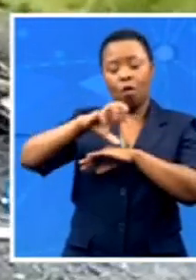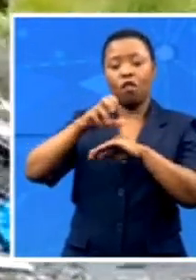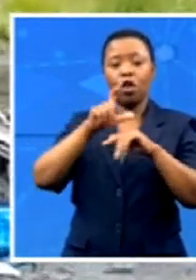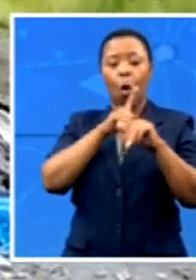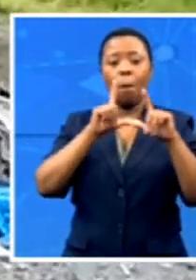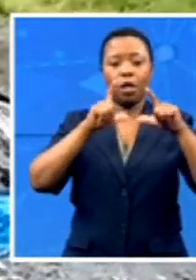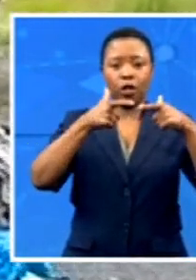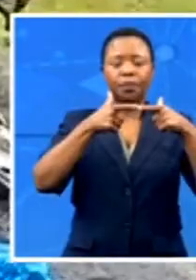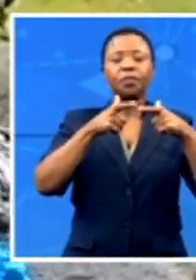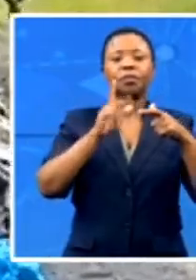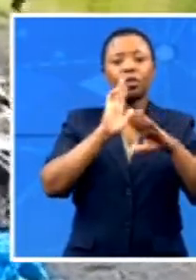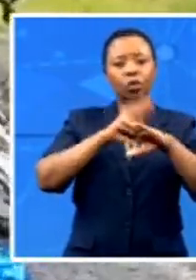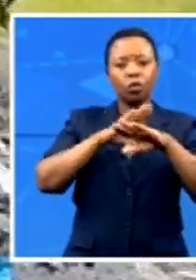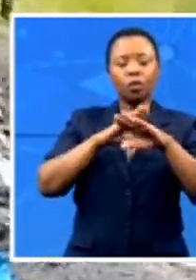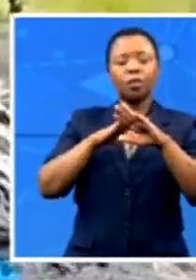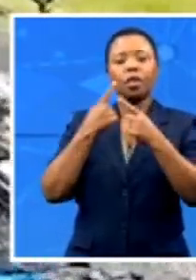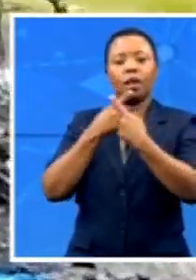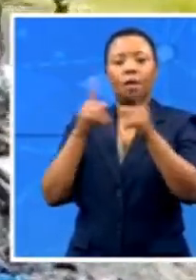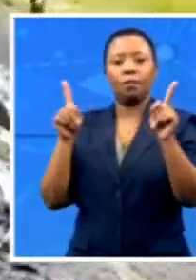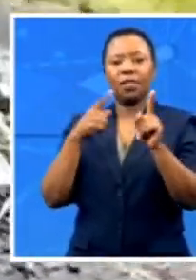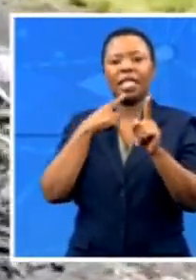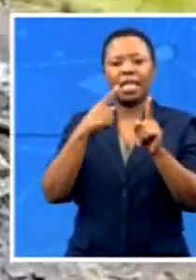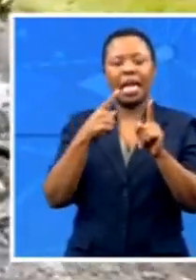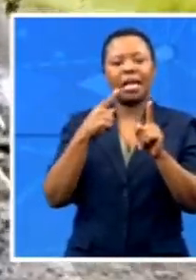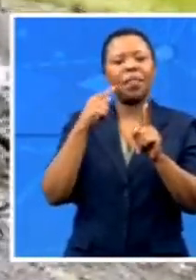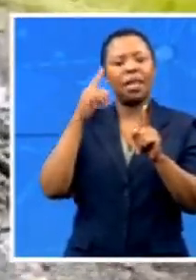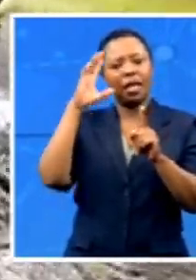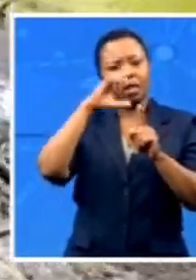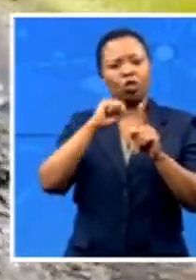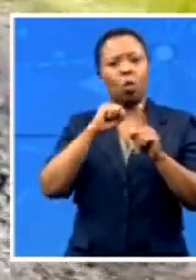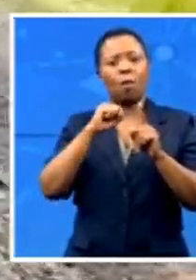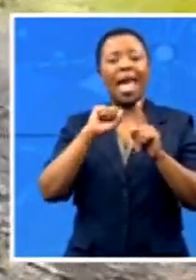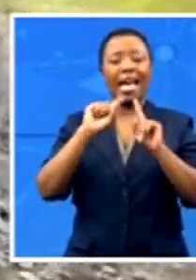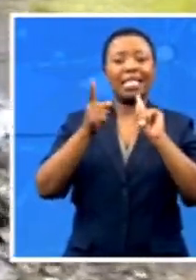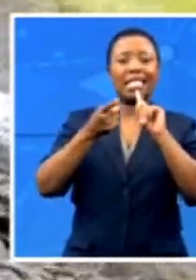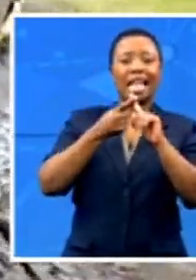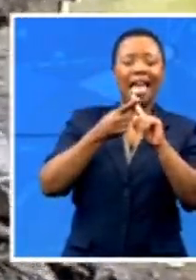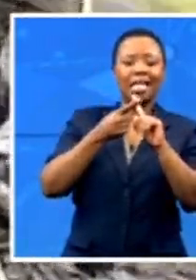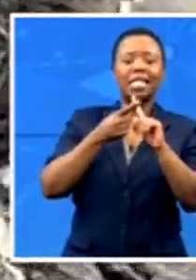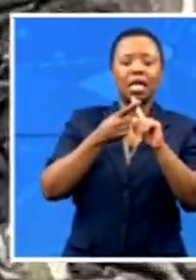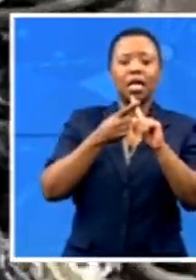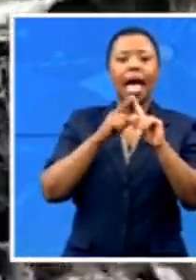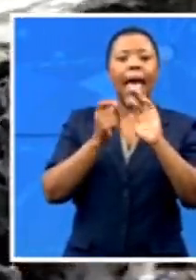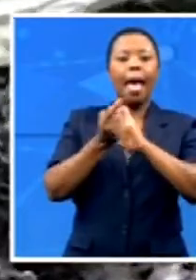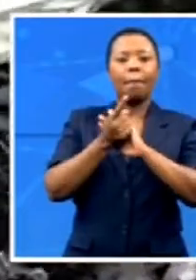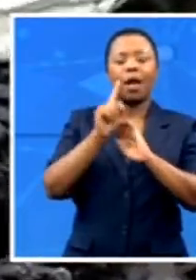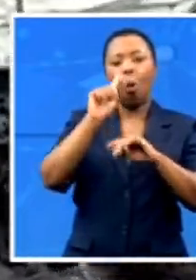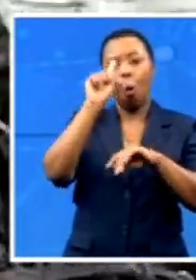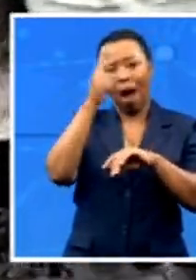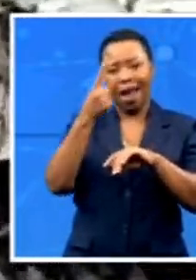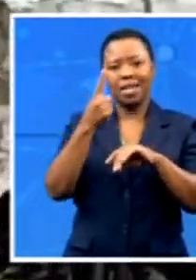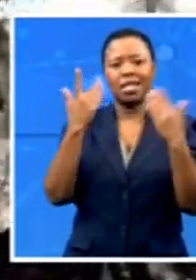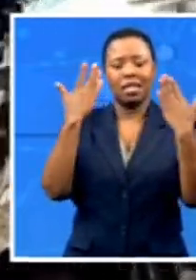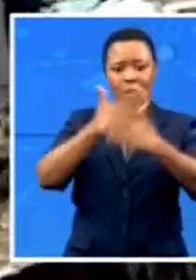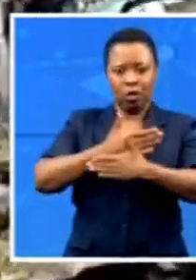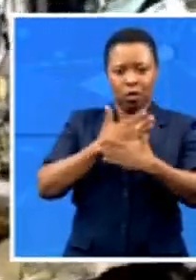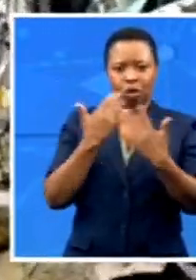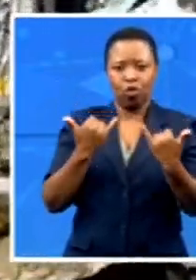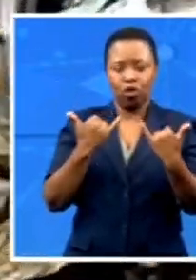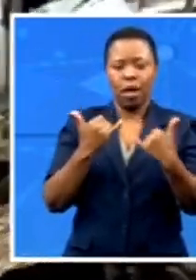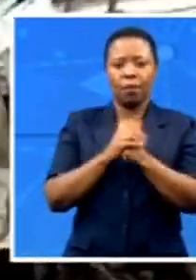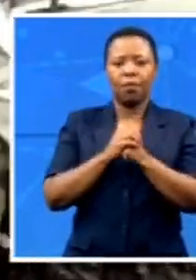it's alleged that the accident took place at about 1 a.m. today. They say the names of all the deceased involved in